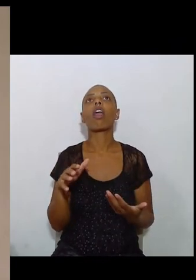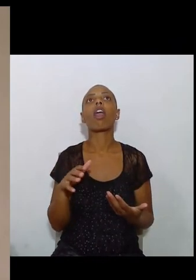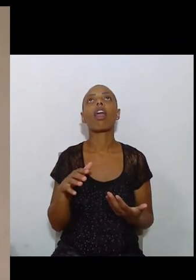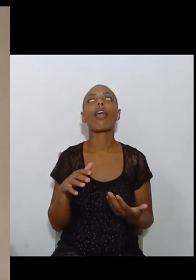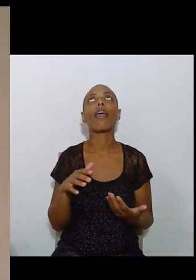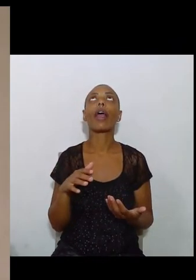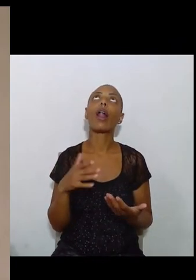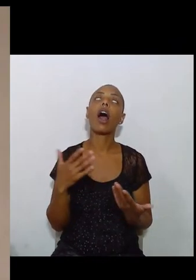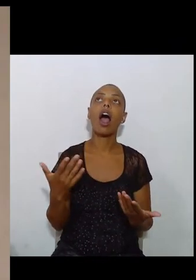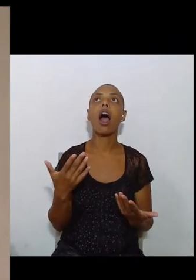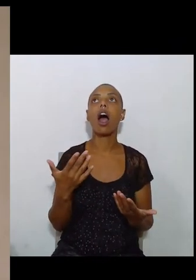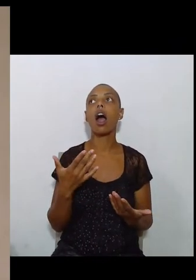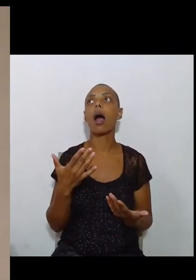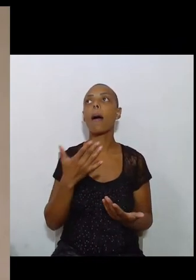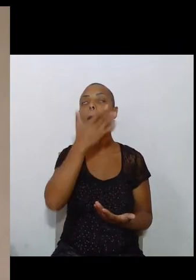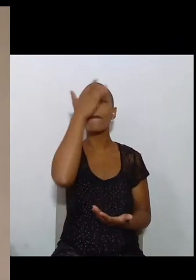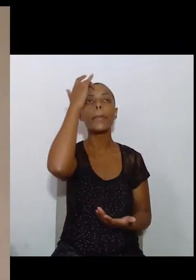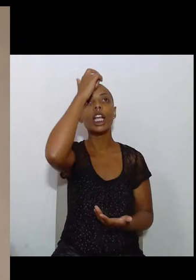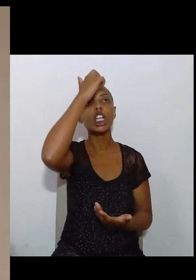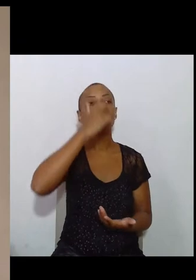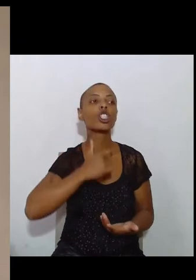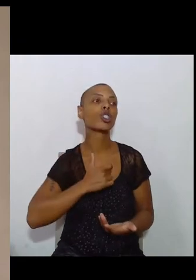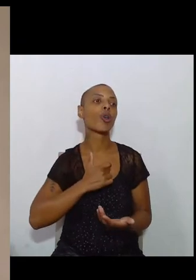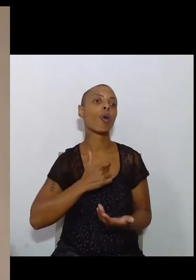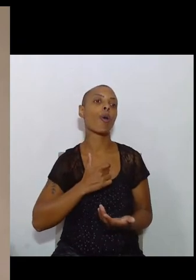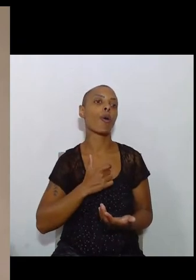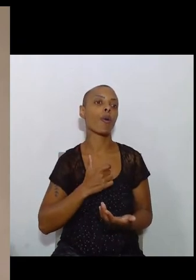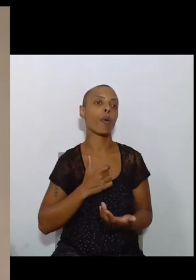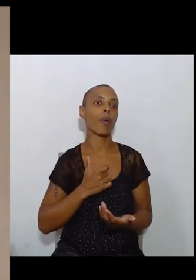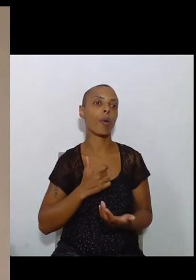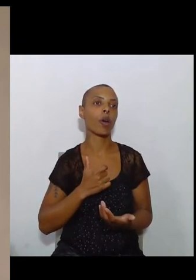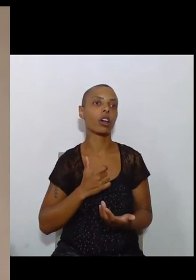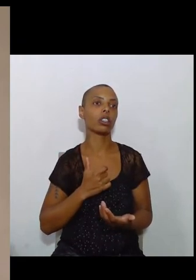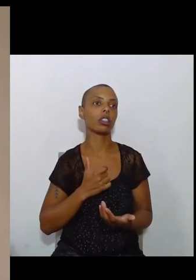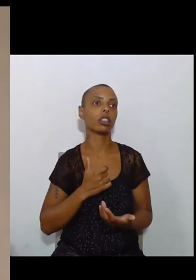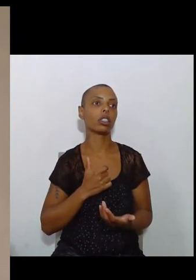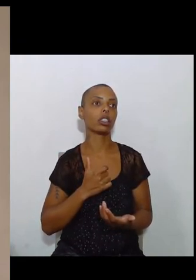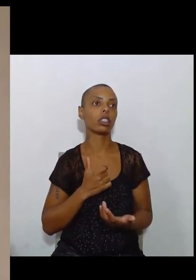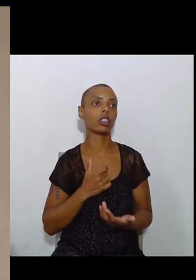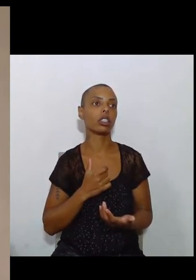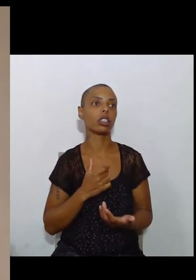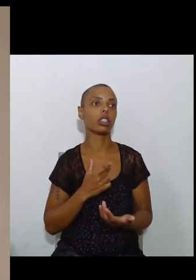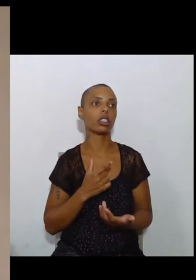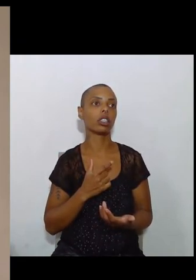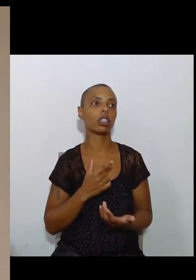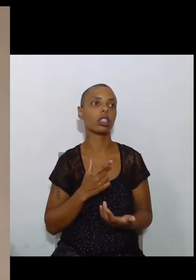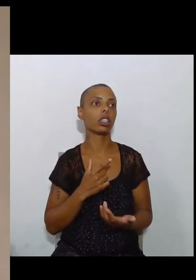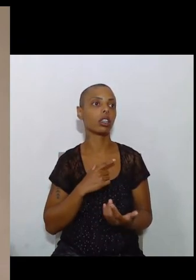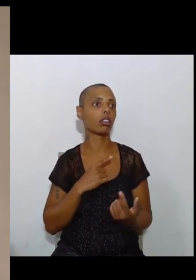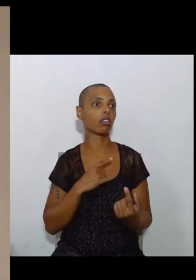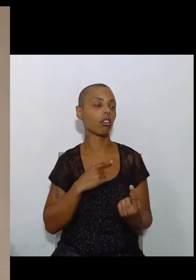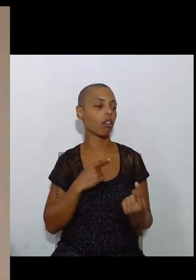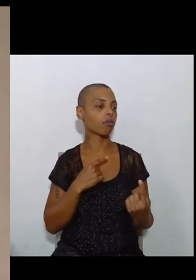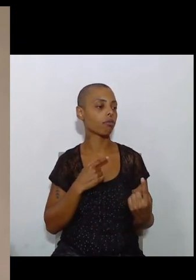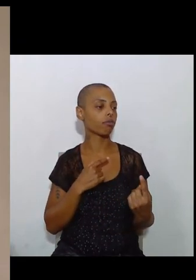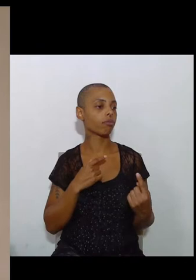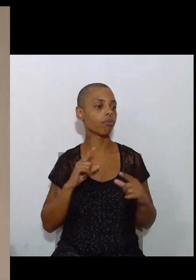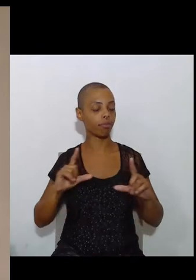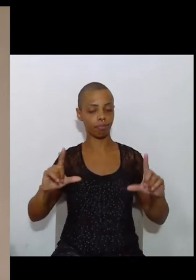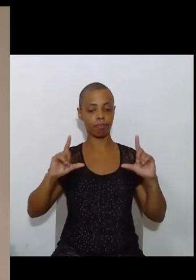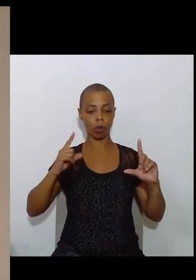necessarily I wanted to be a person that